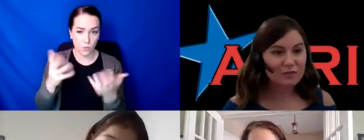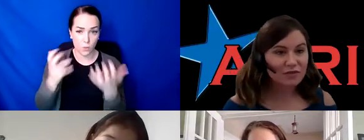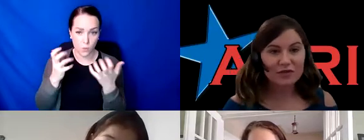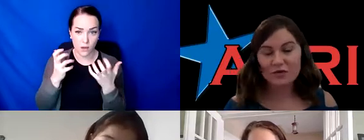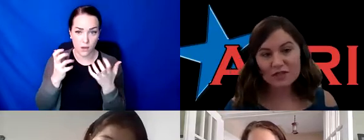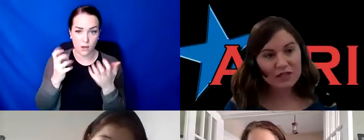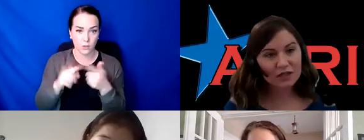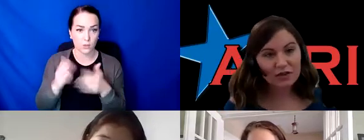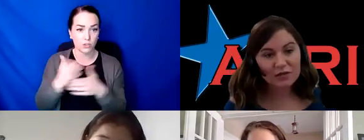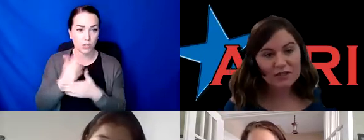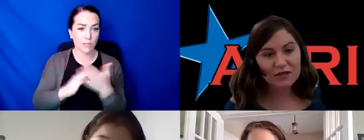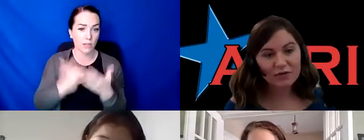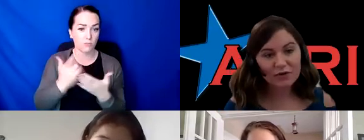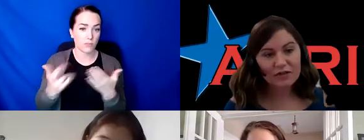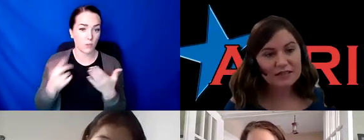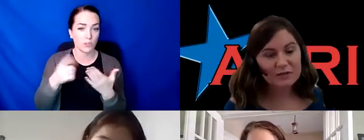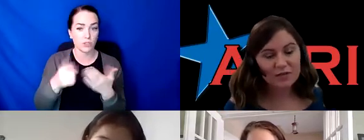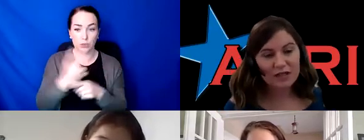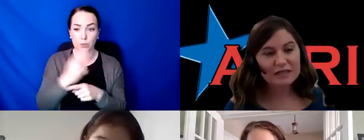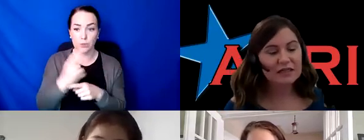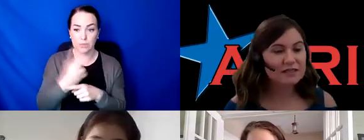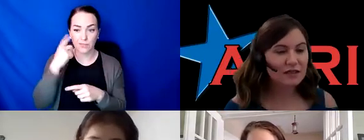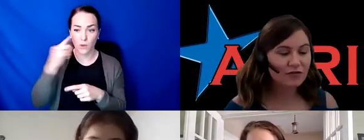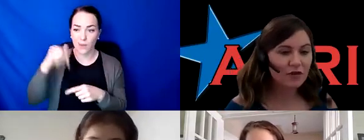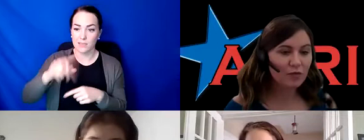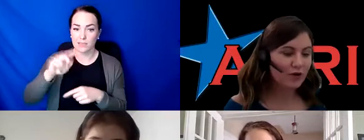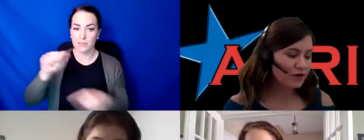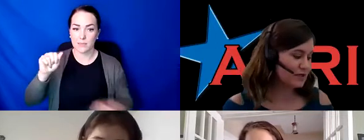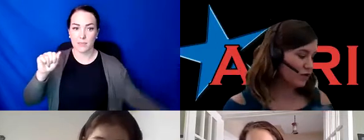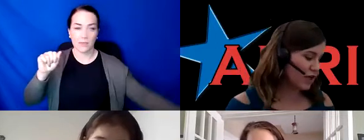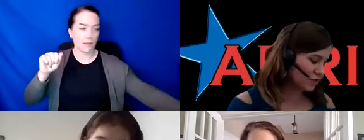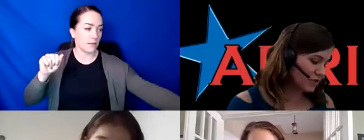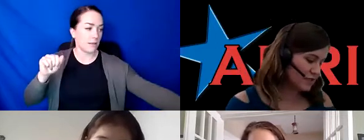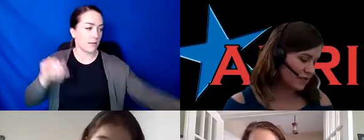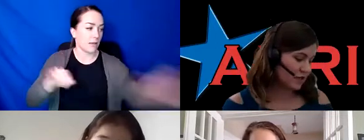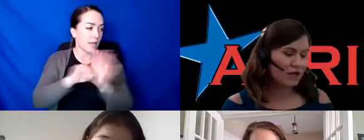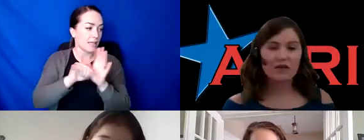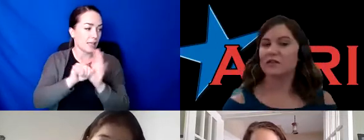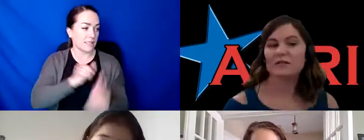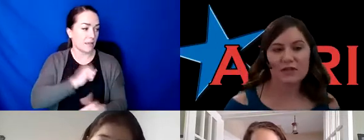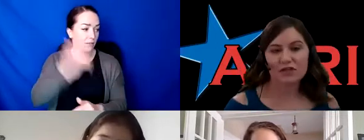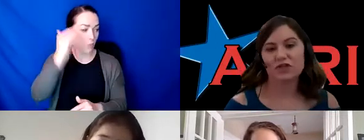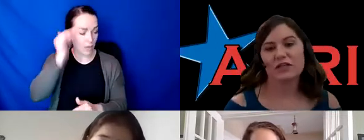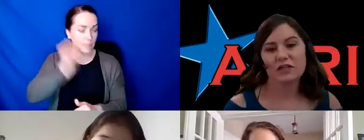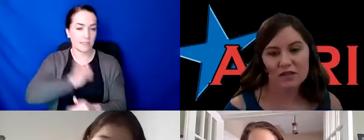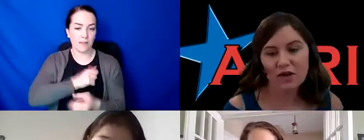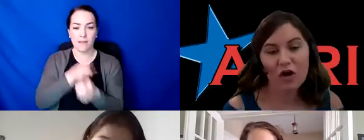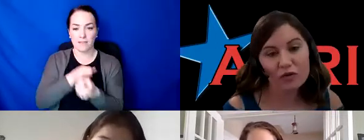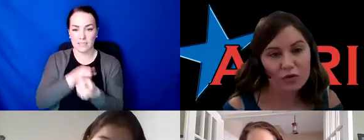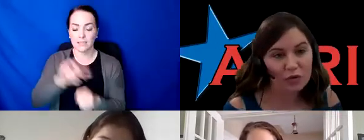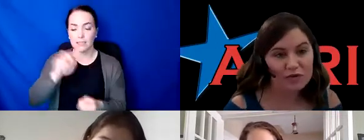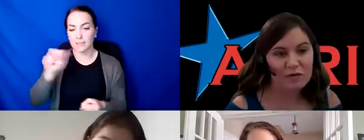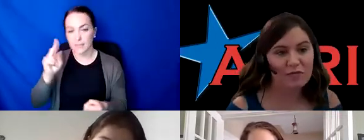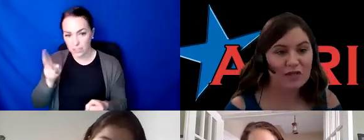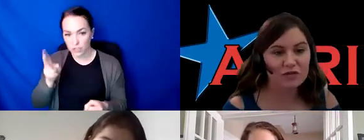share some of the resources that you're using for this disability identity, self-awareness, self-advocacy, disability history, all